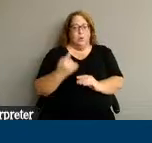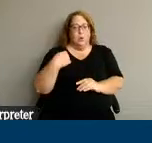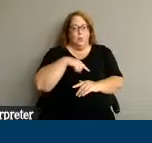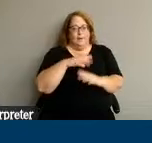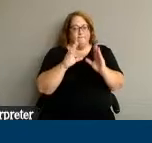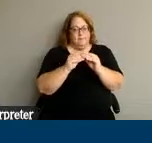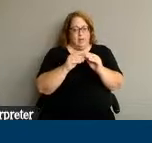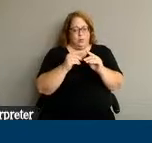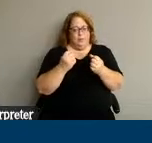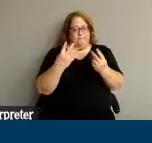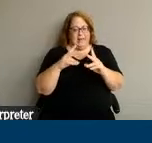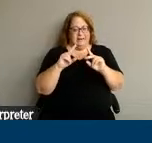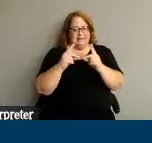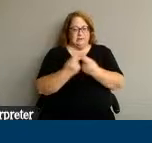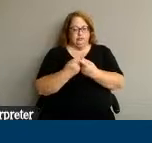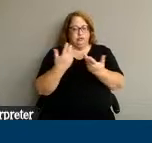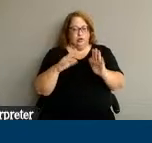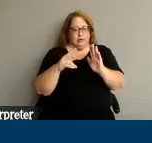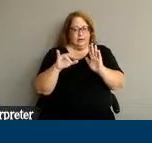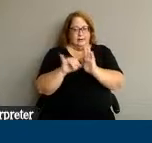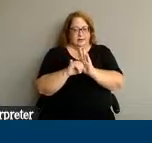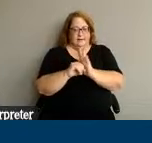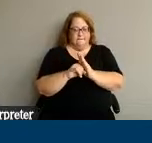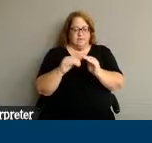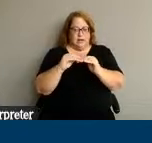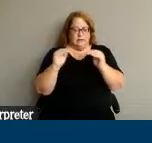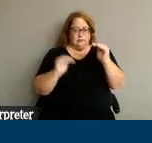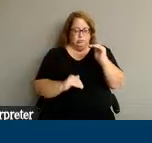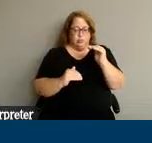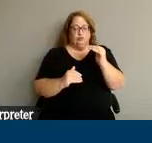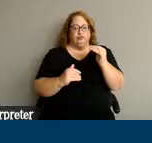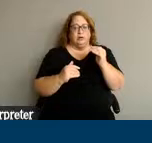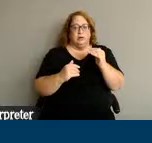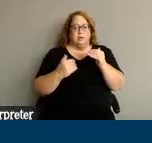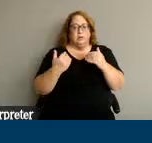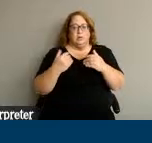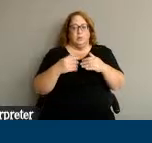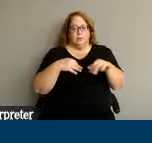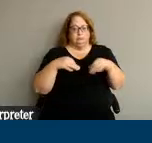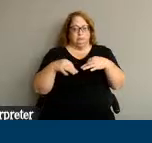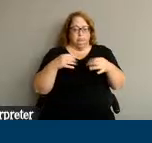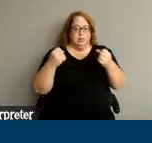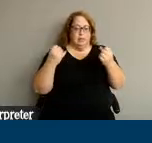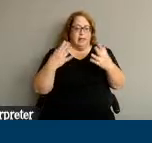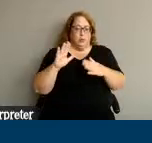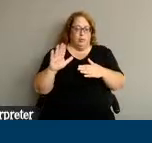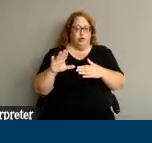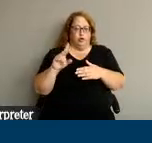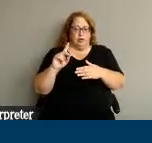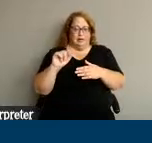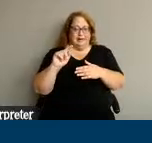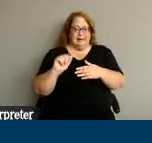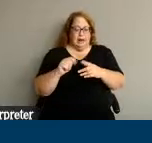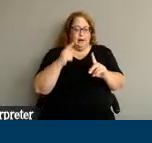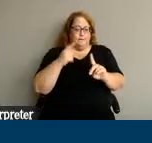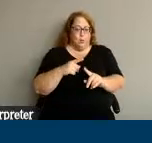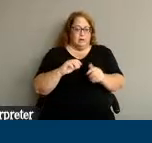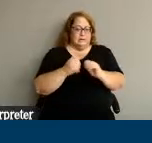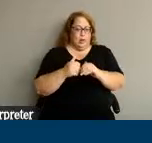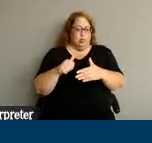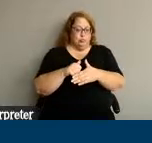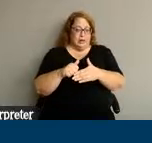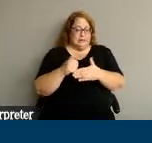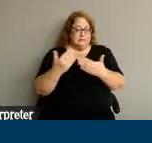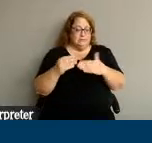many districts that are identified as disproportionate, and we go in great detail with their data points and how their practices